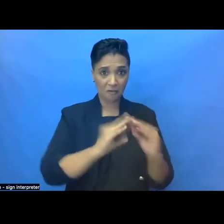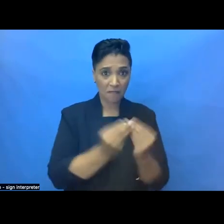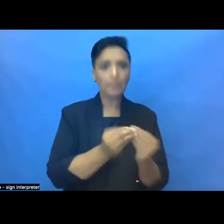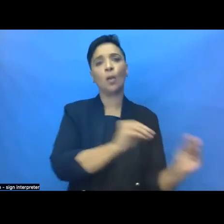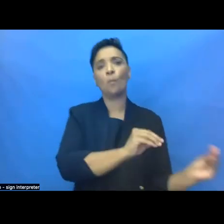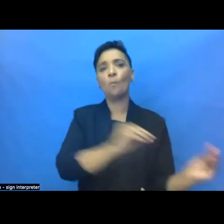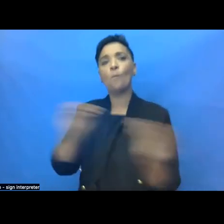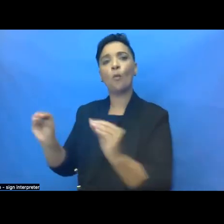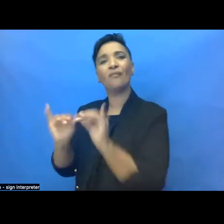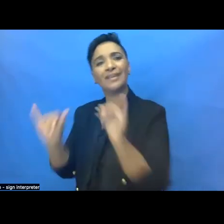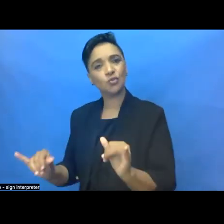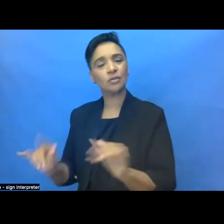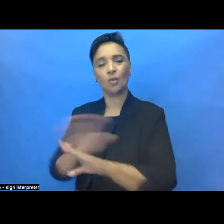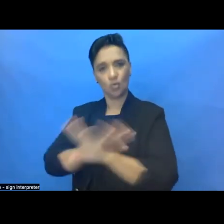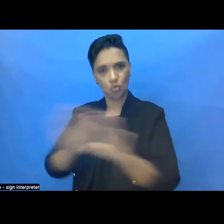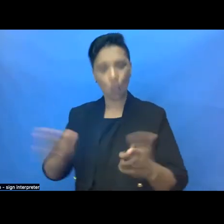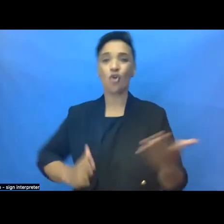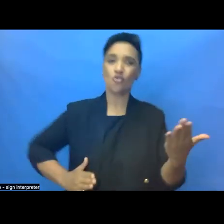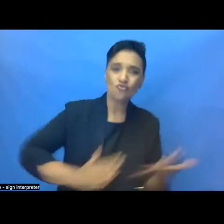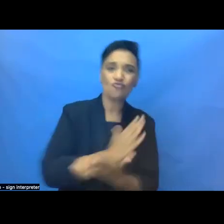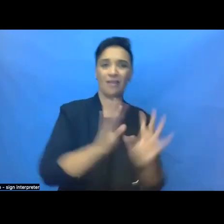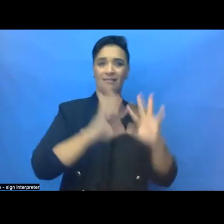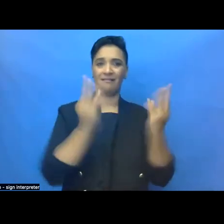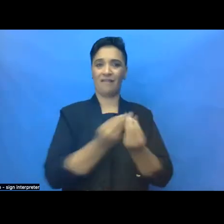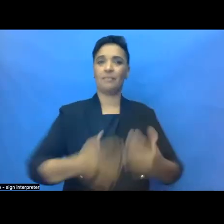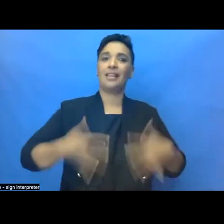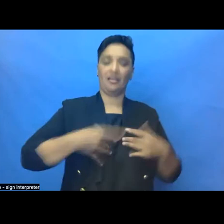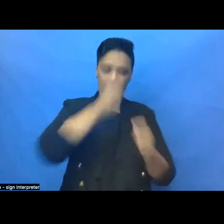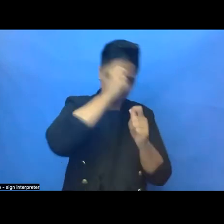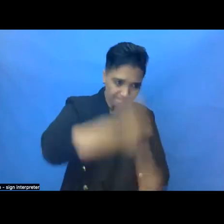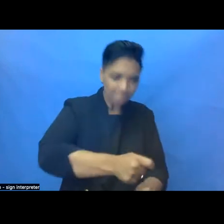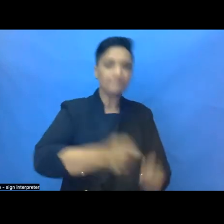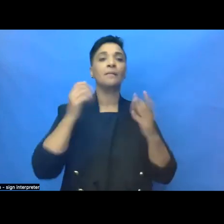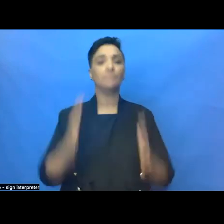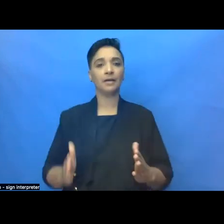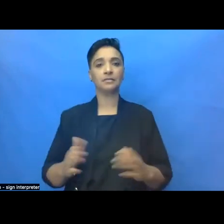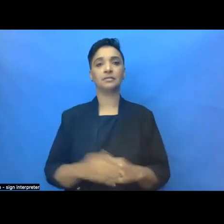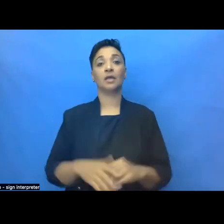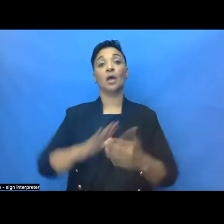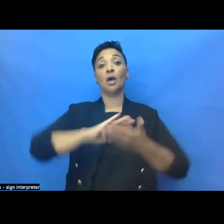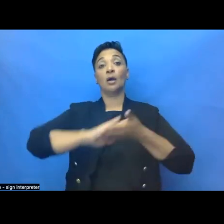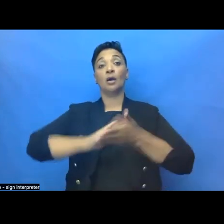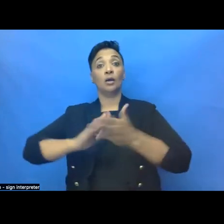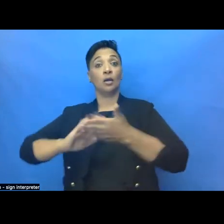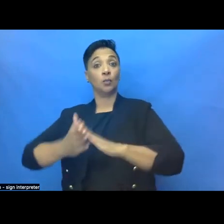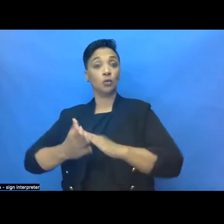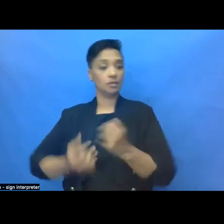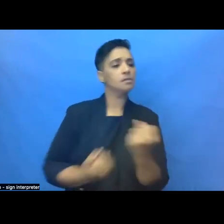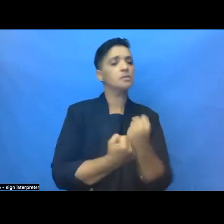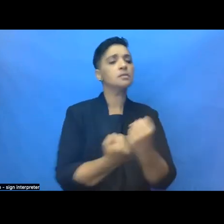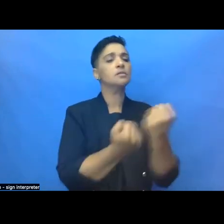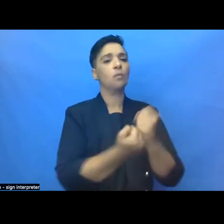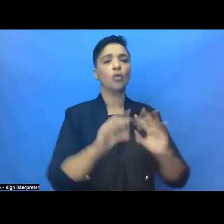to family life for children with disabilities, through the required community-based support to family, through